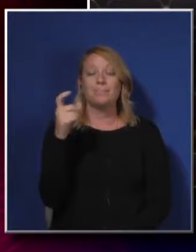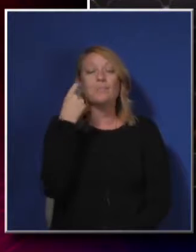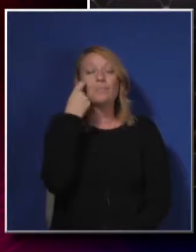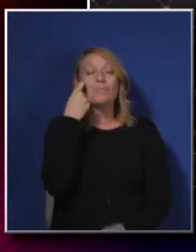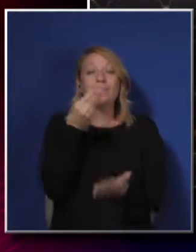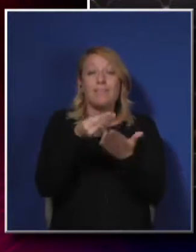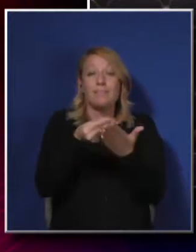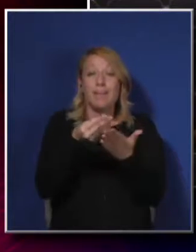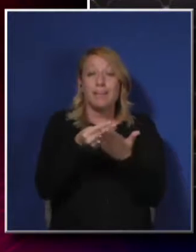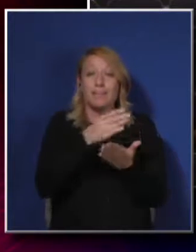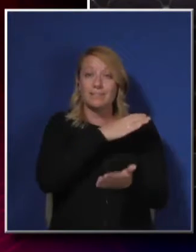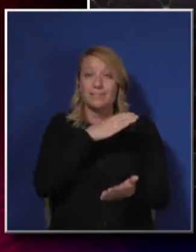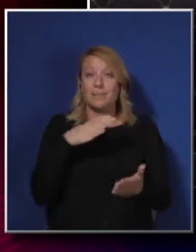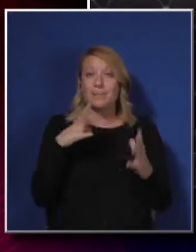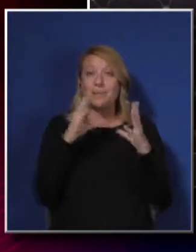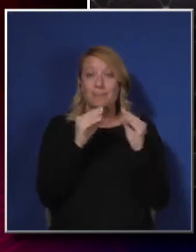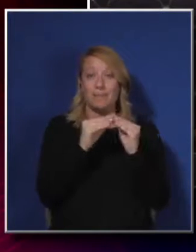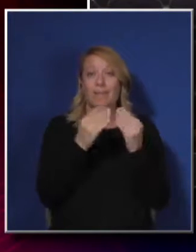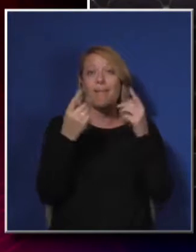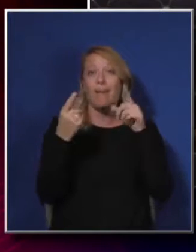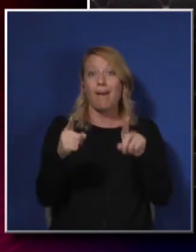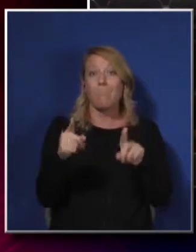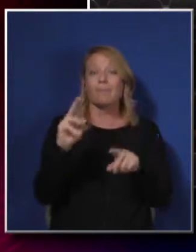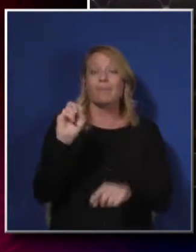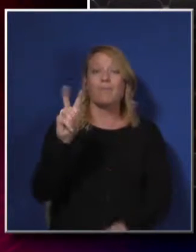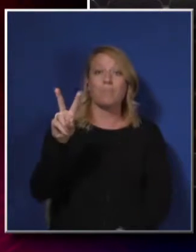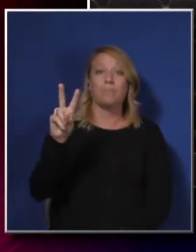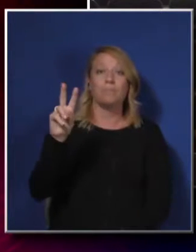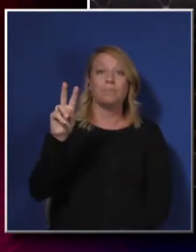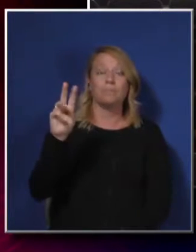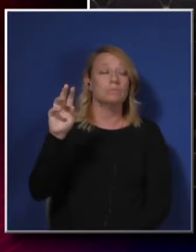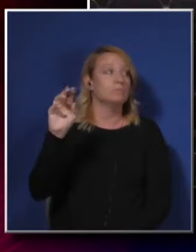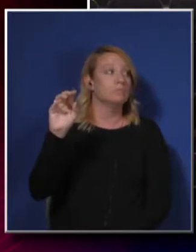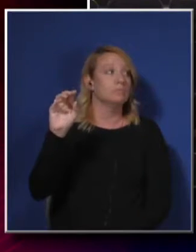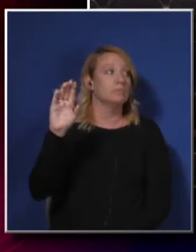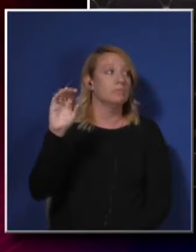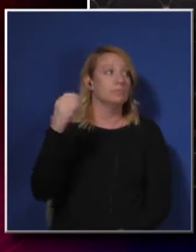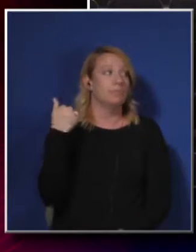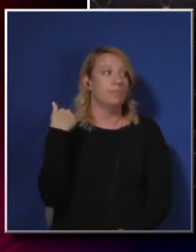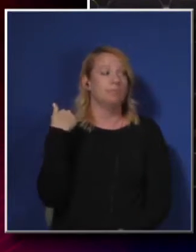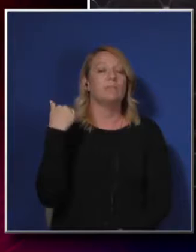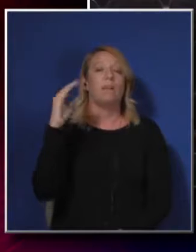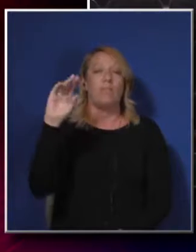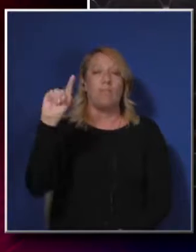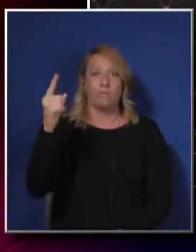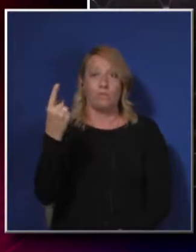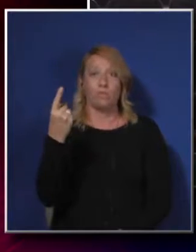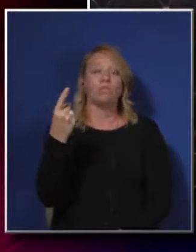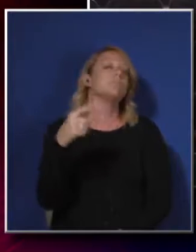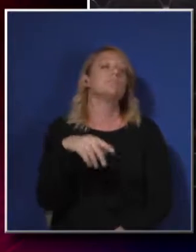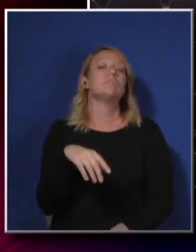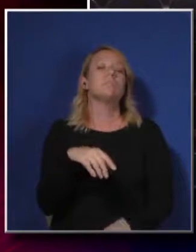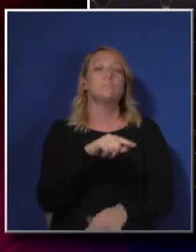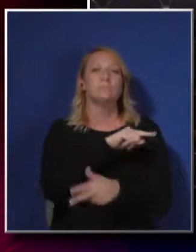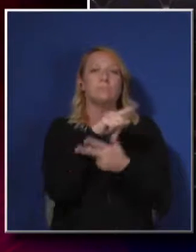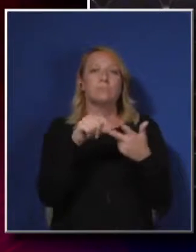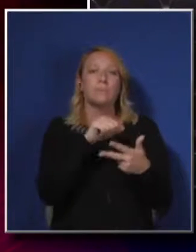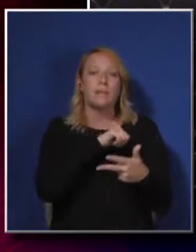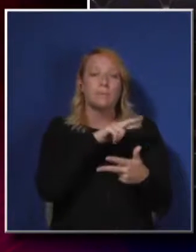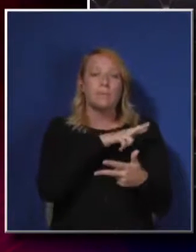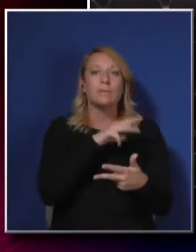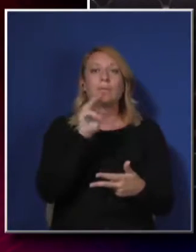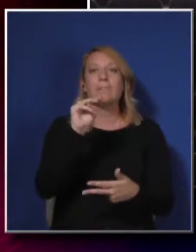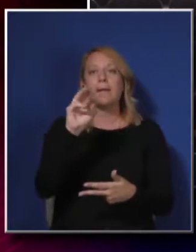November 1st with Board Members Manley and Gordon and Superintendent Reichman. The minutes of the meetings have been included with